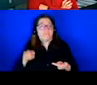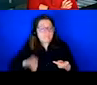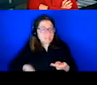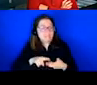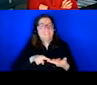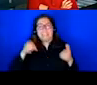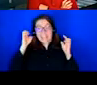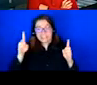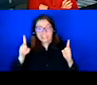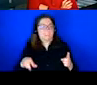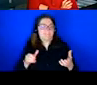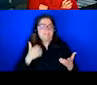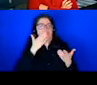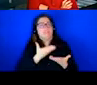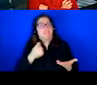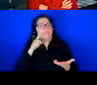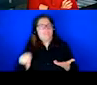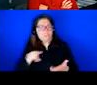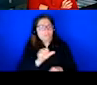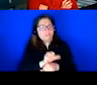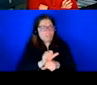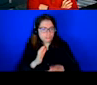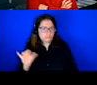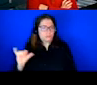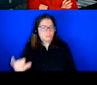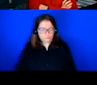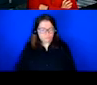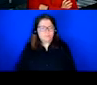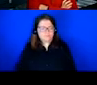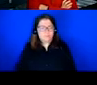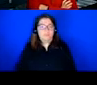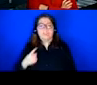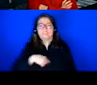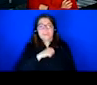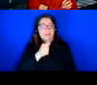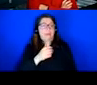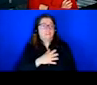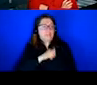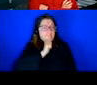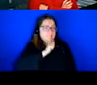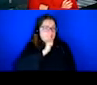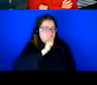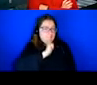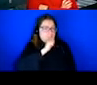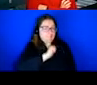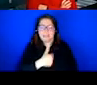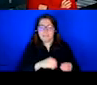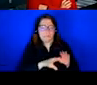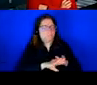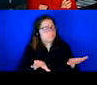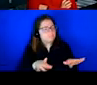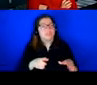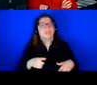a well-needed thing for workers as well, to kind of shift that to, well, like, people aren't taking crap anymore. Like, I know people are being